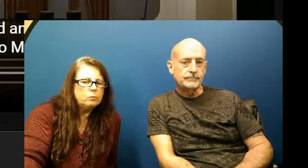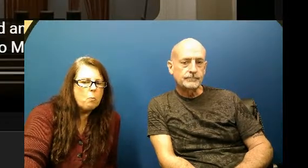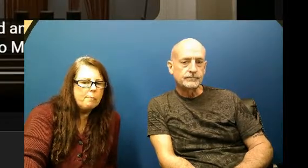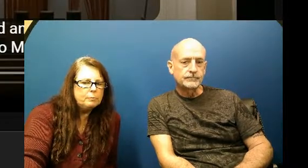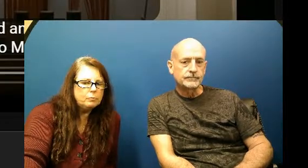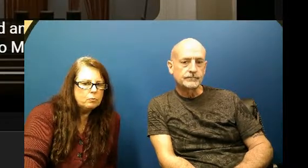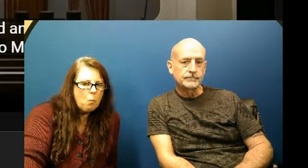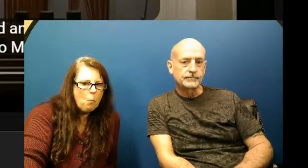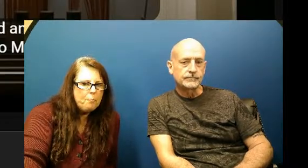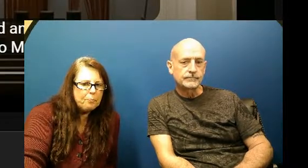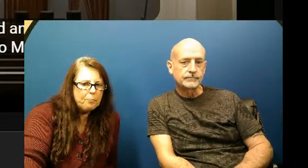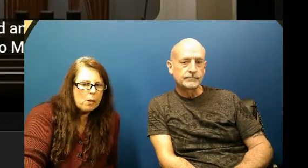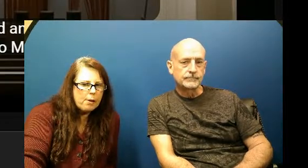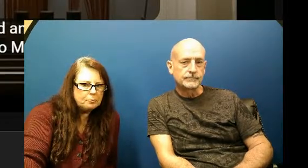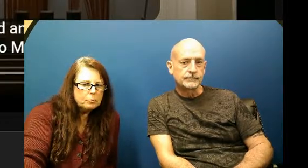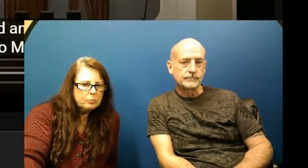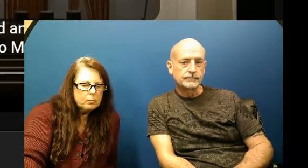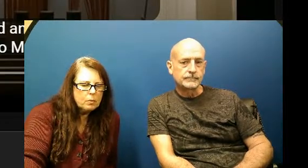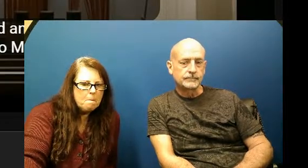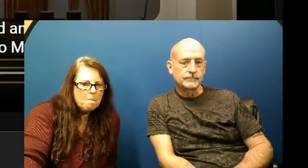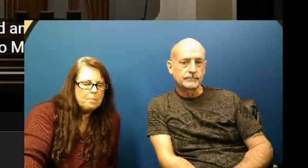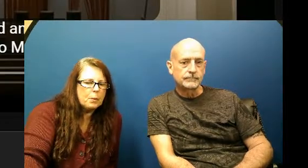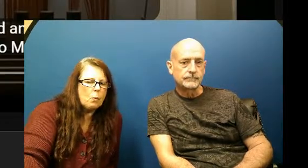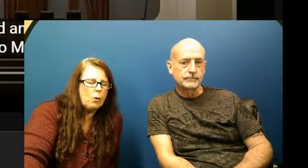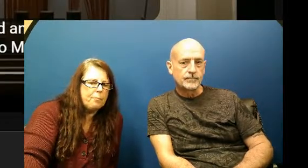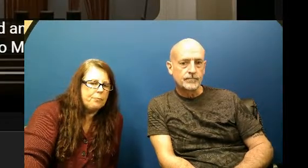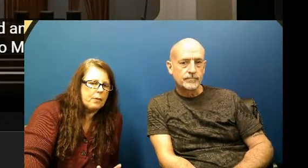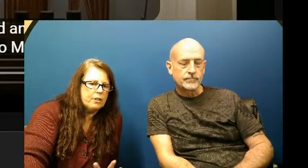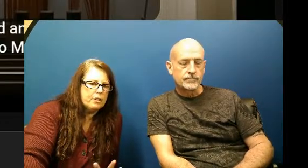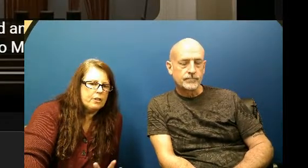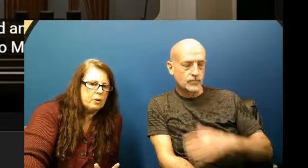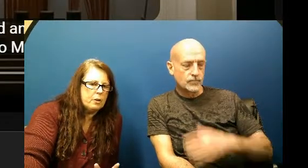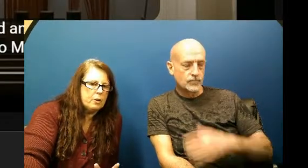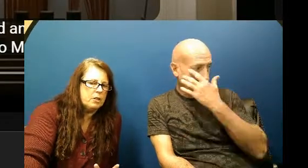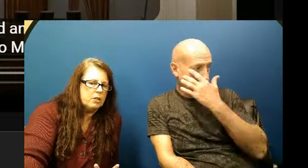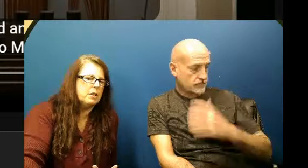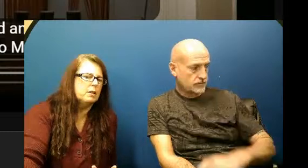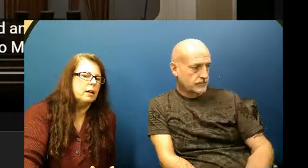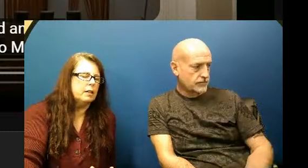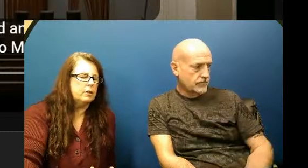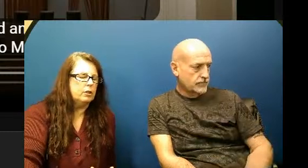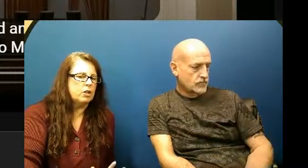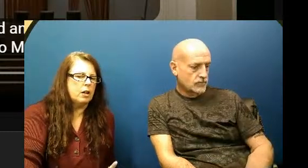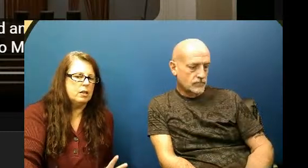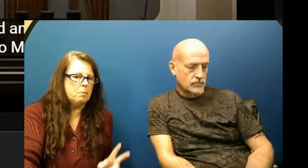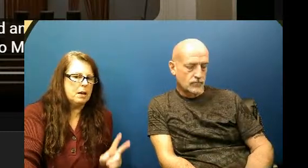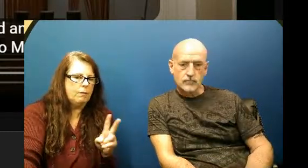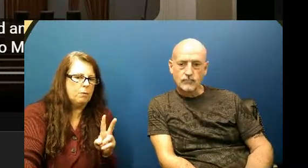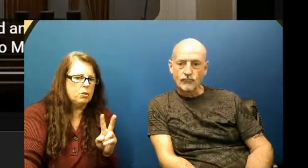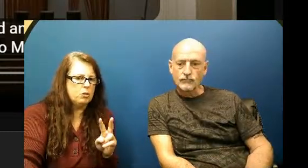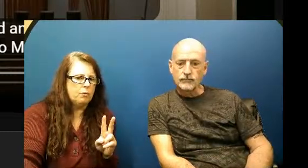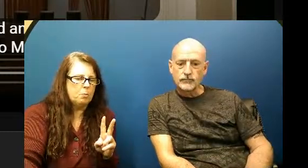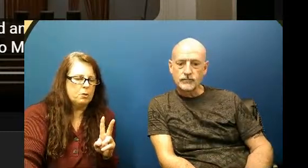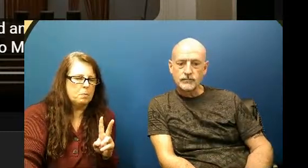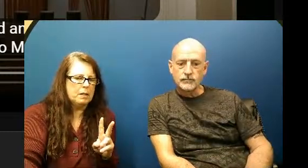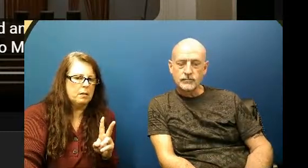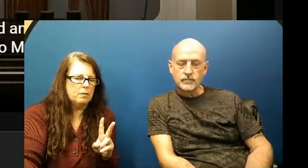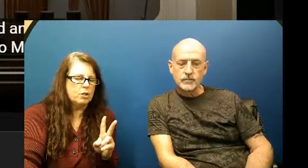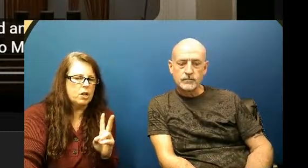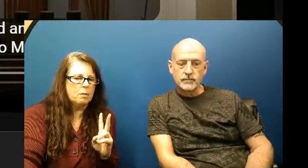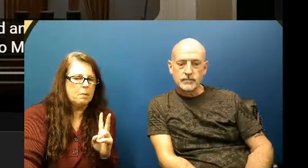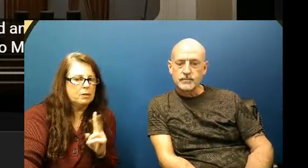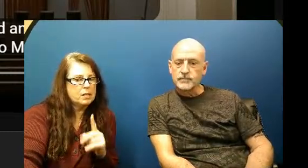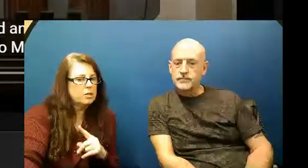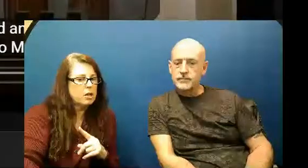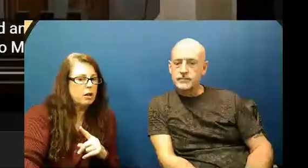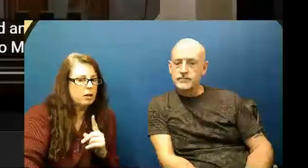because I think TikTok has First Amendment rights. Well, I just want to mention something. I think they're talking about it from two different perspectives.